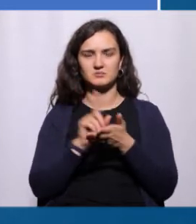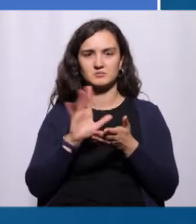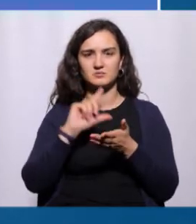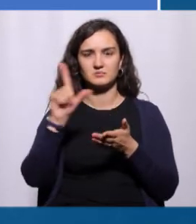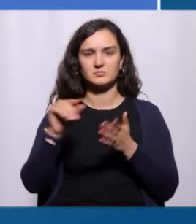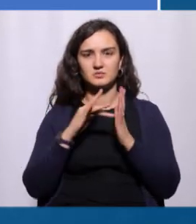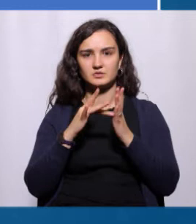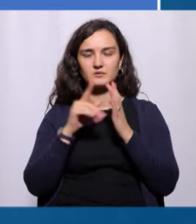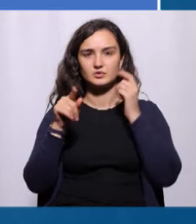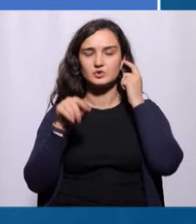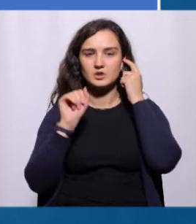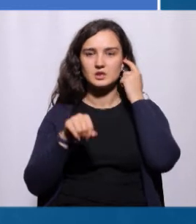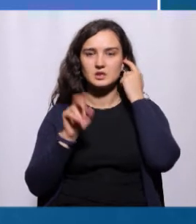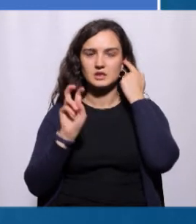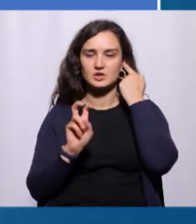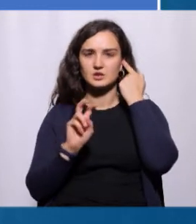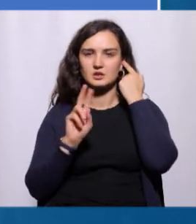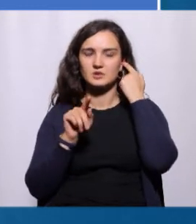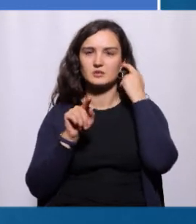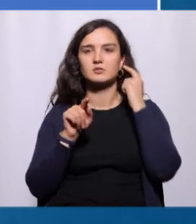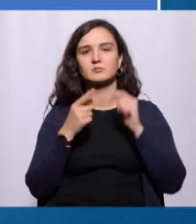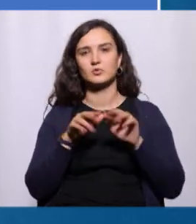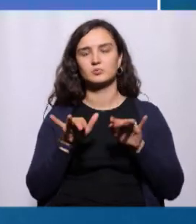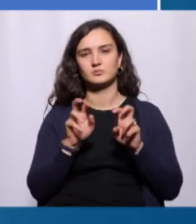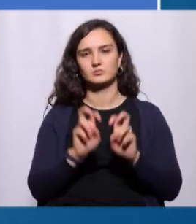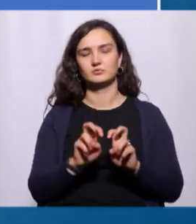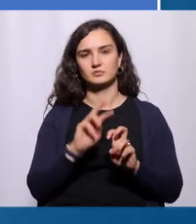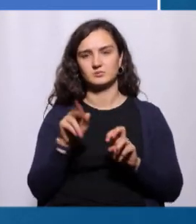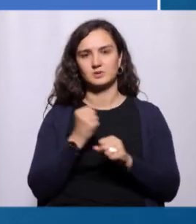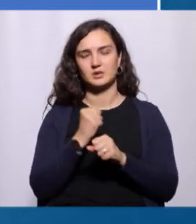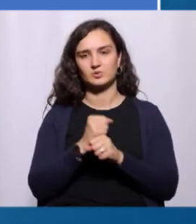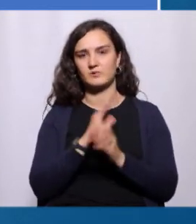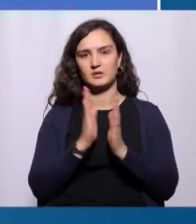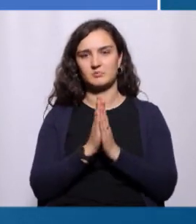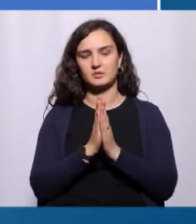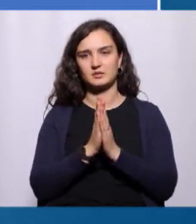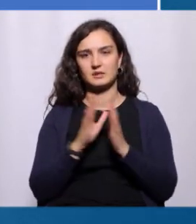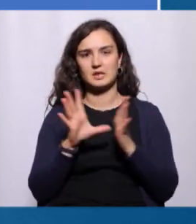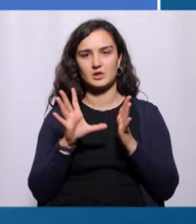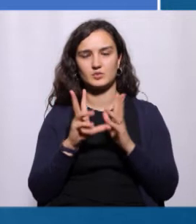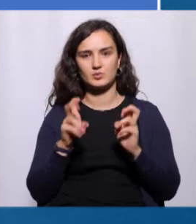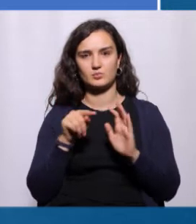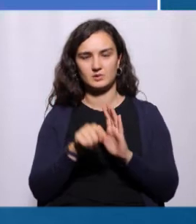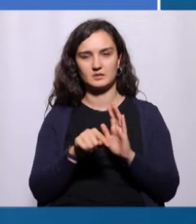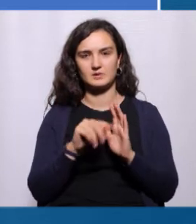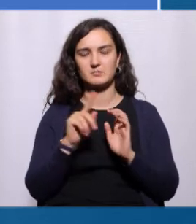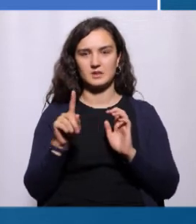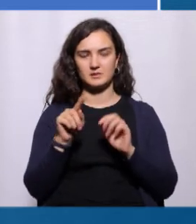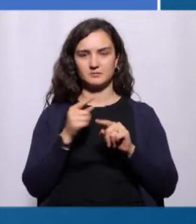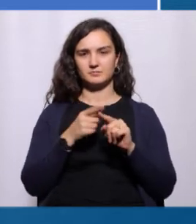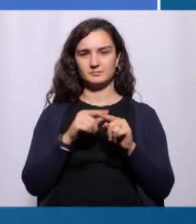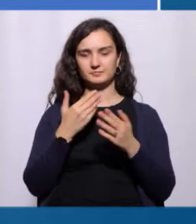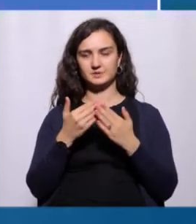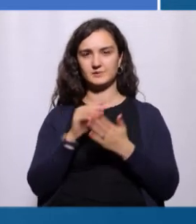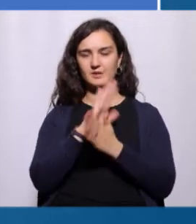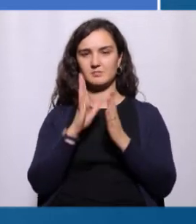travel agency. You can just sit in front of your computer and do everything electronically. But